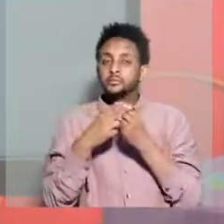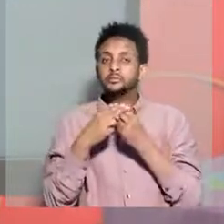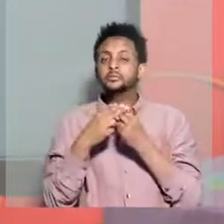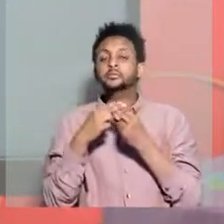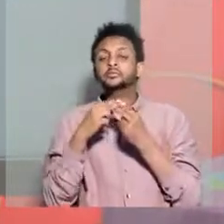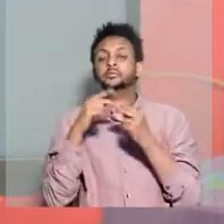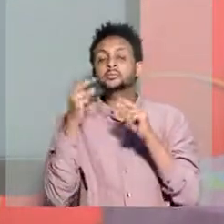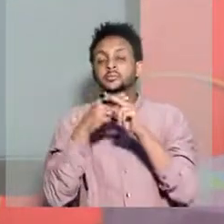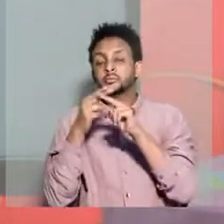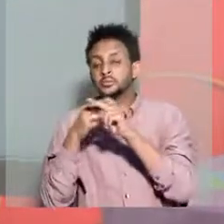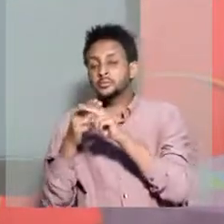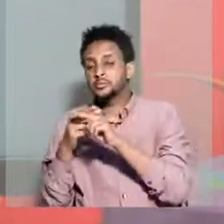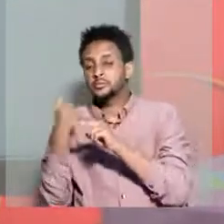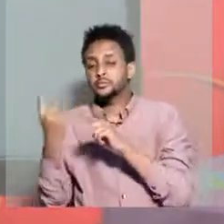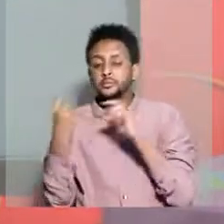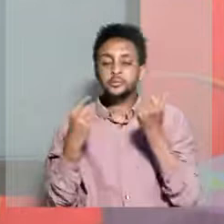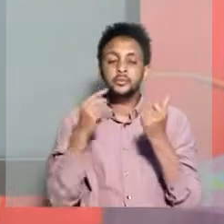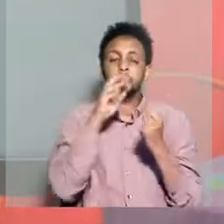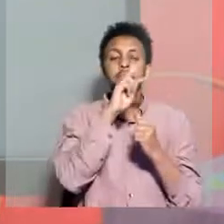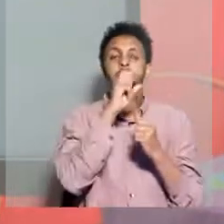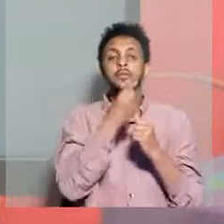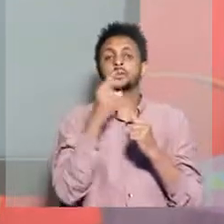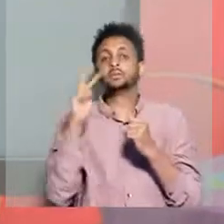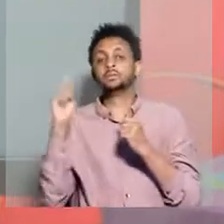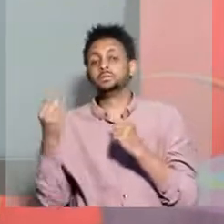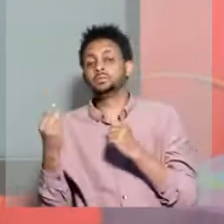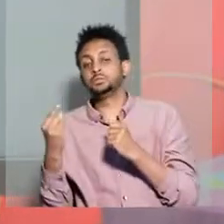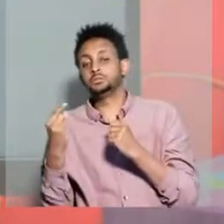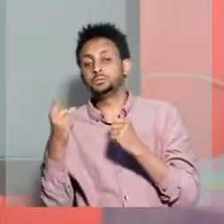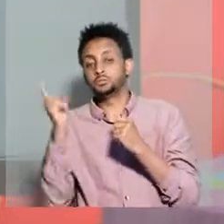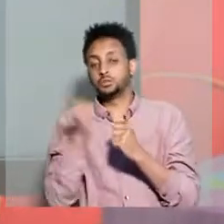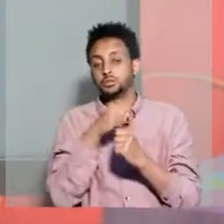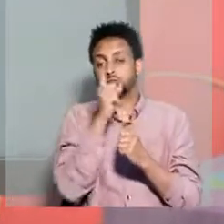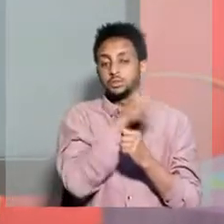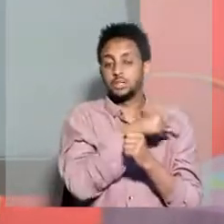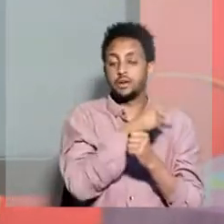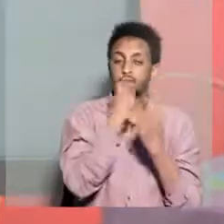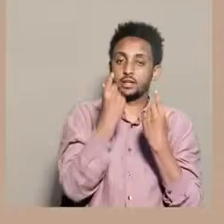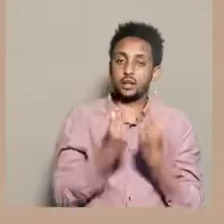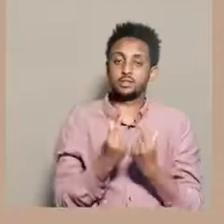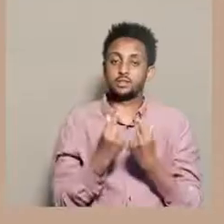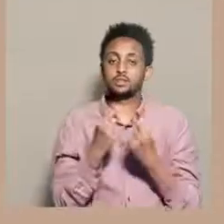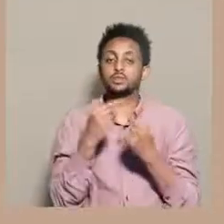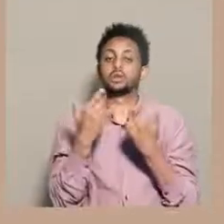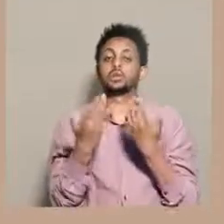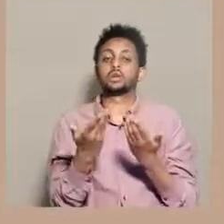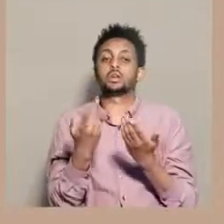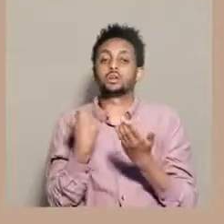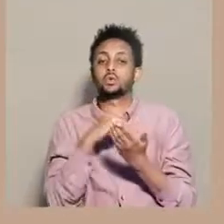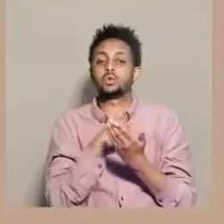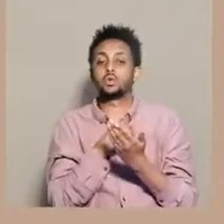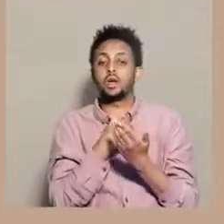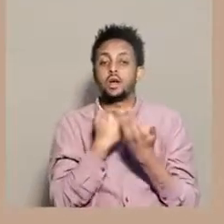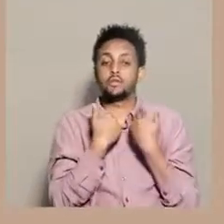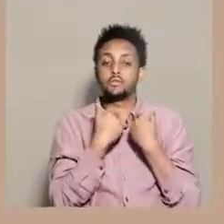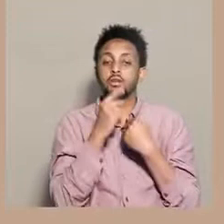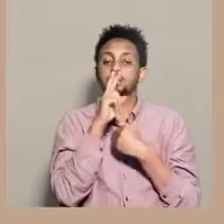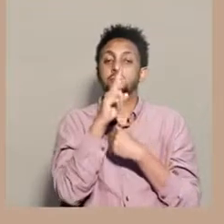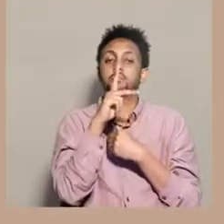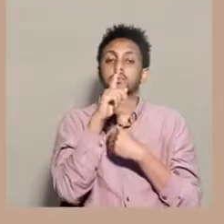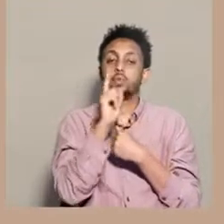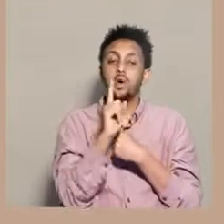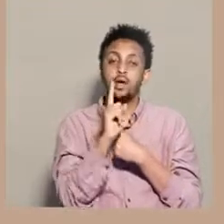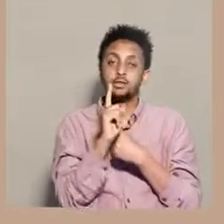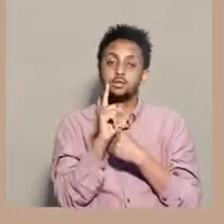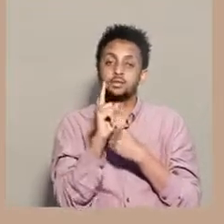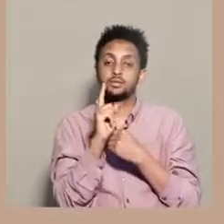this each by 1, 2g with this, you can eliminate gravity so that, okay, we have 2 P1. You